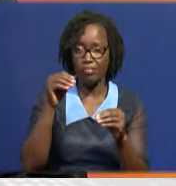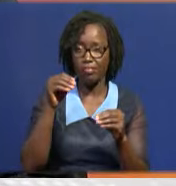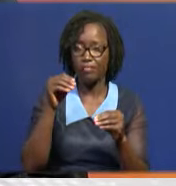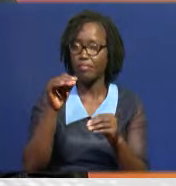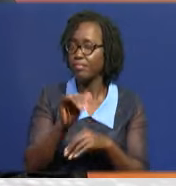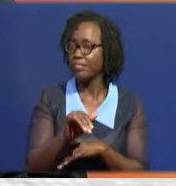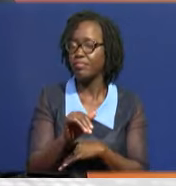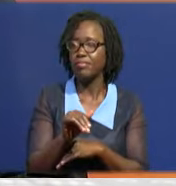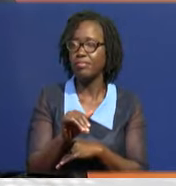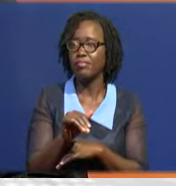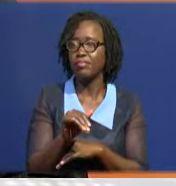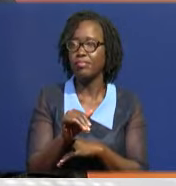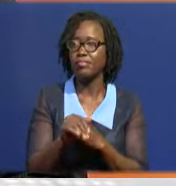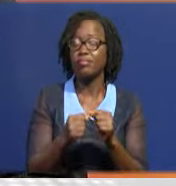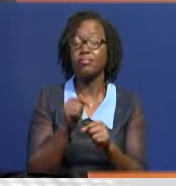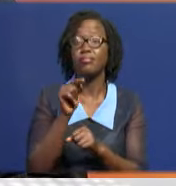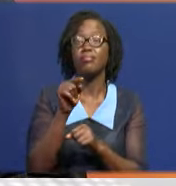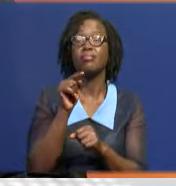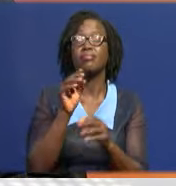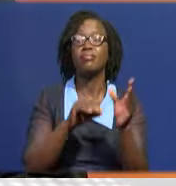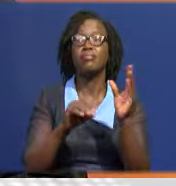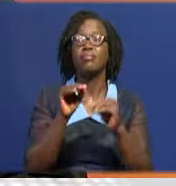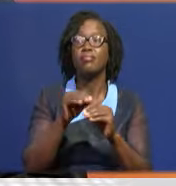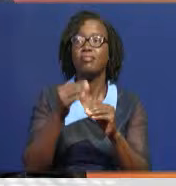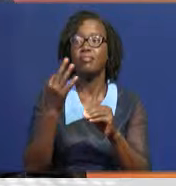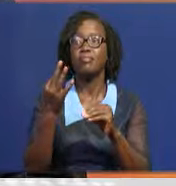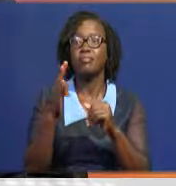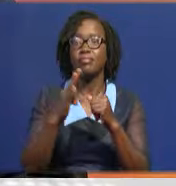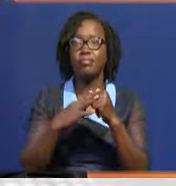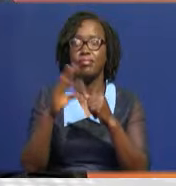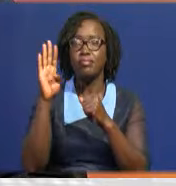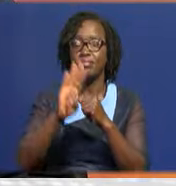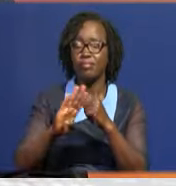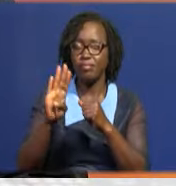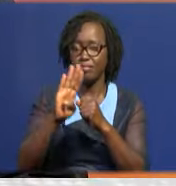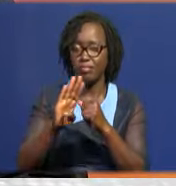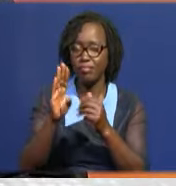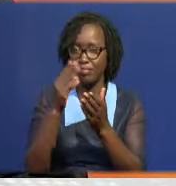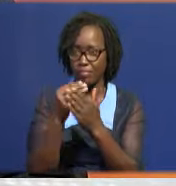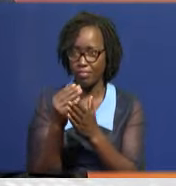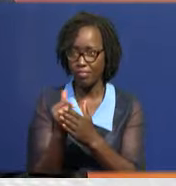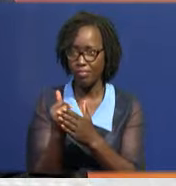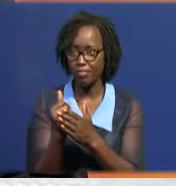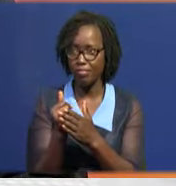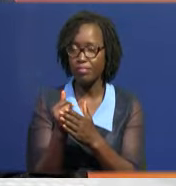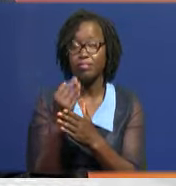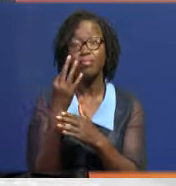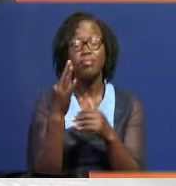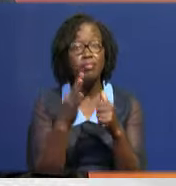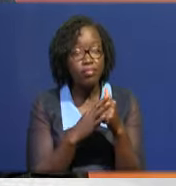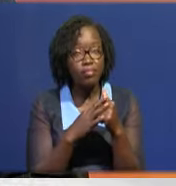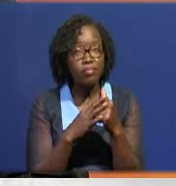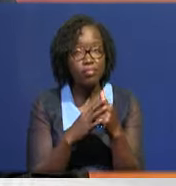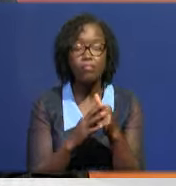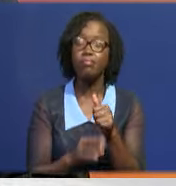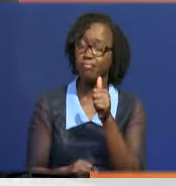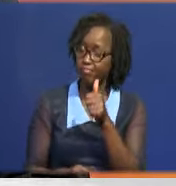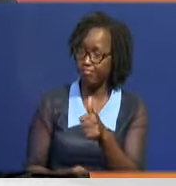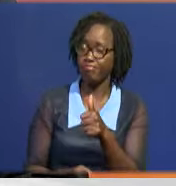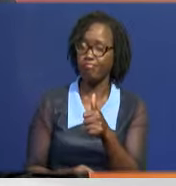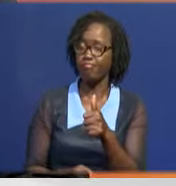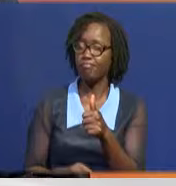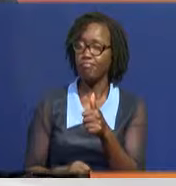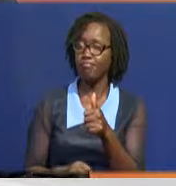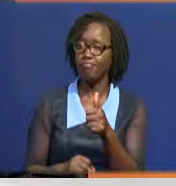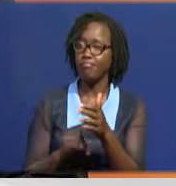that that particular year we were able to contribute 38 billion Kenya shillings. 38 billion? 38 billion. And